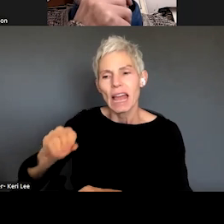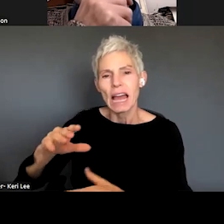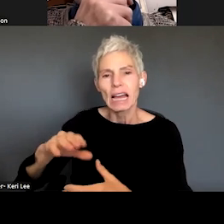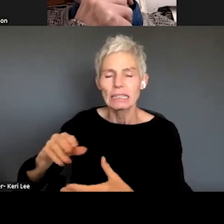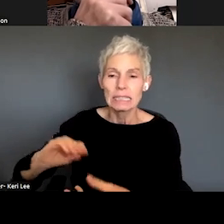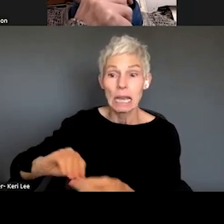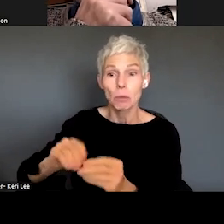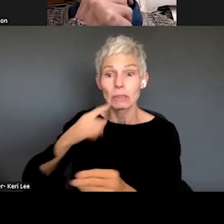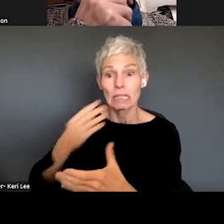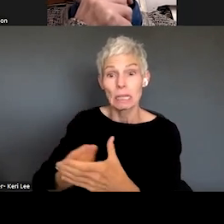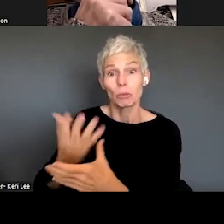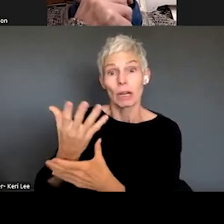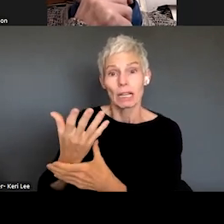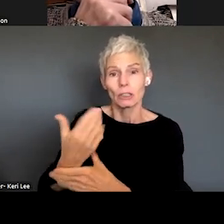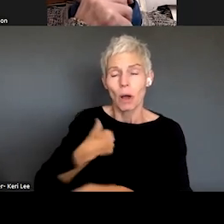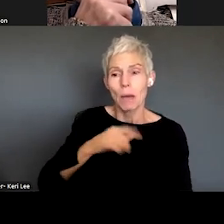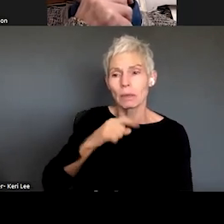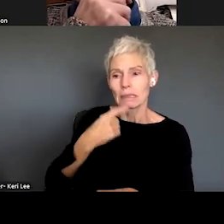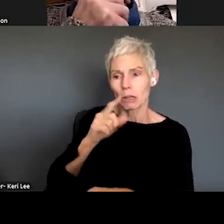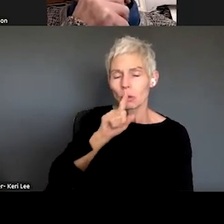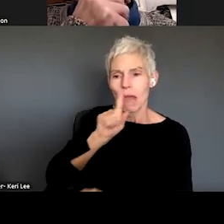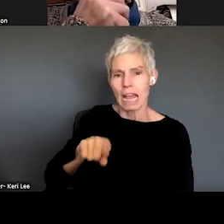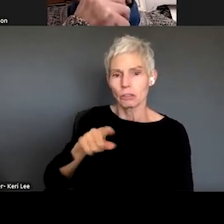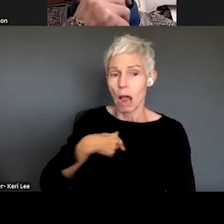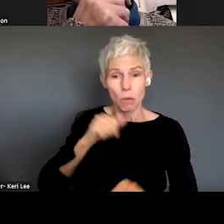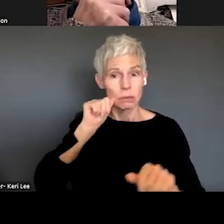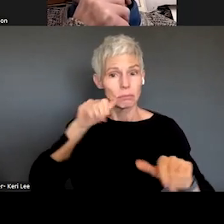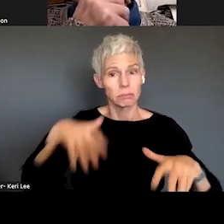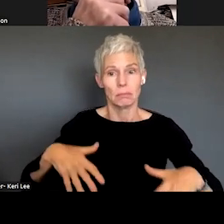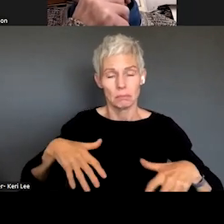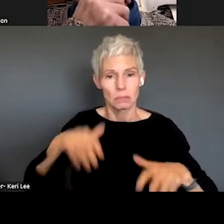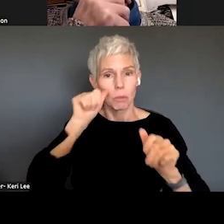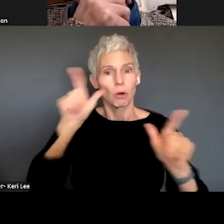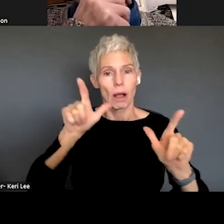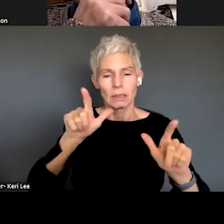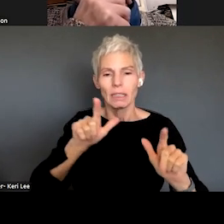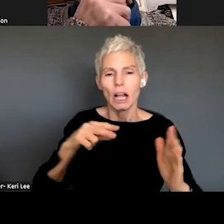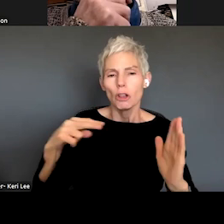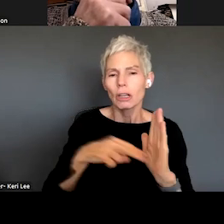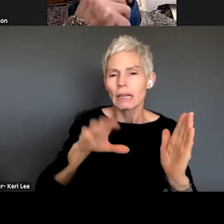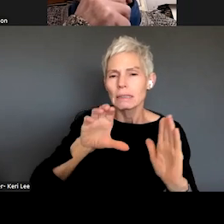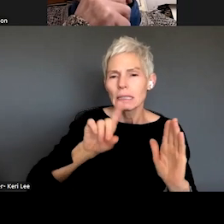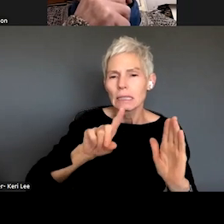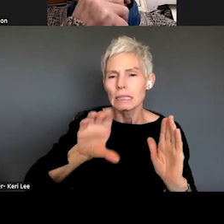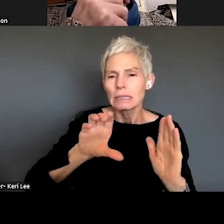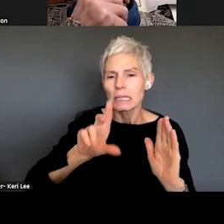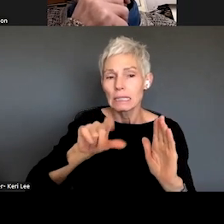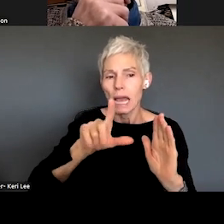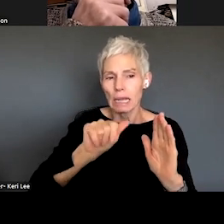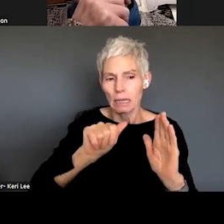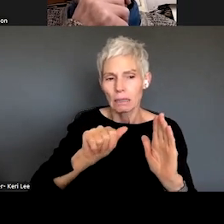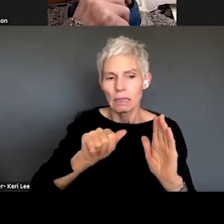going to throw the answer on this. And I was surprised by this, based on the CDC data, is that it listed